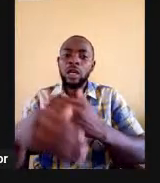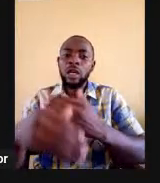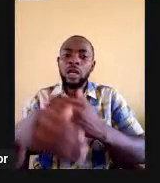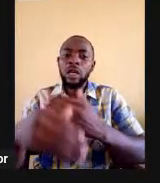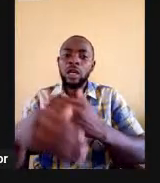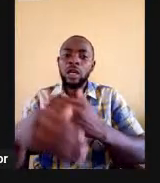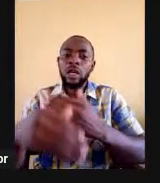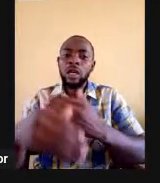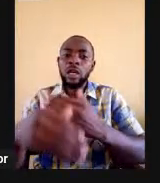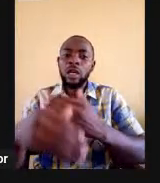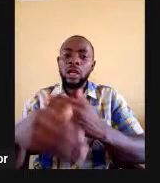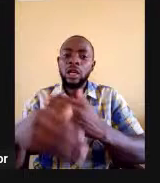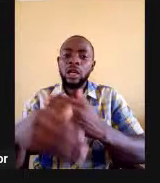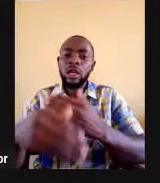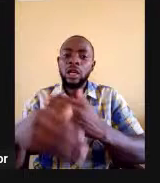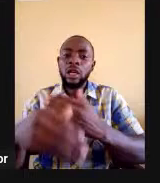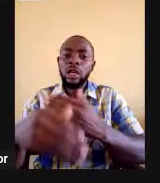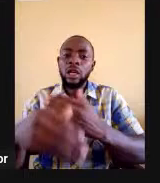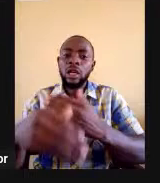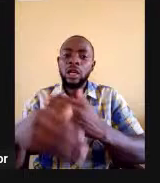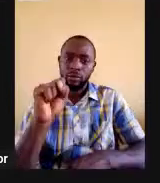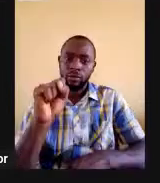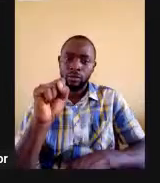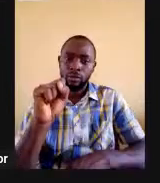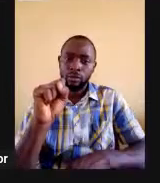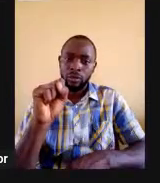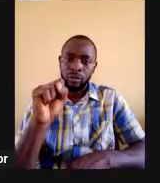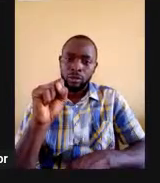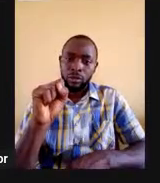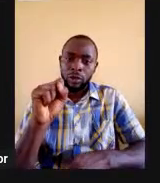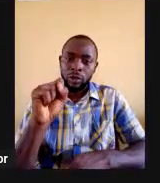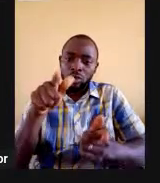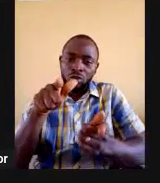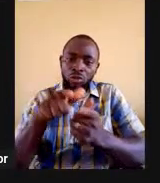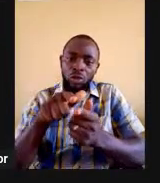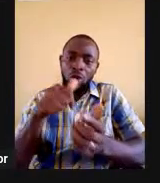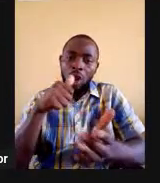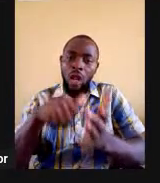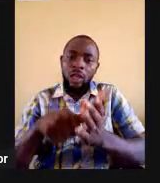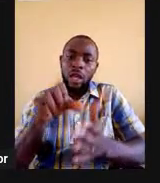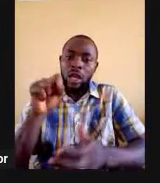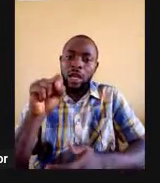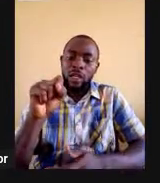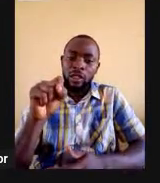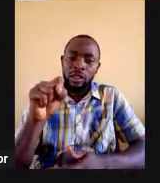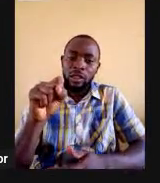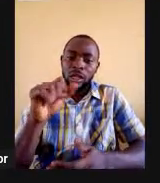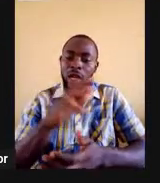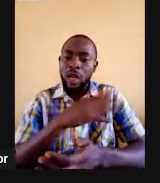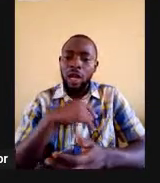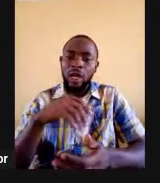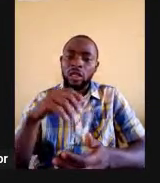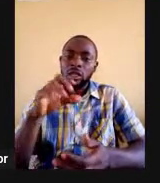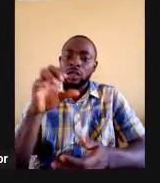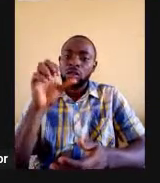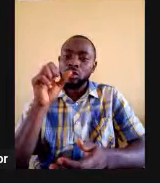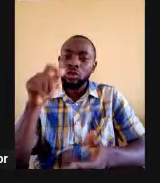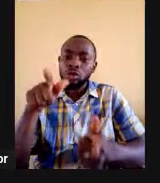Please pardon what you're seeing on the slide. It's supposed to be a small letter S. So and small letters start with